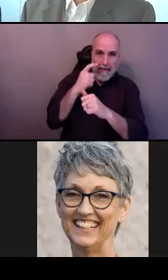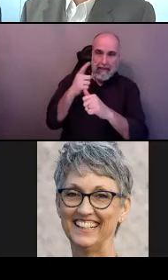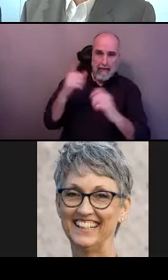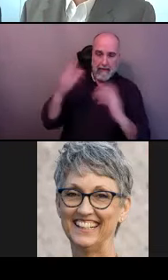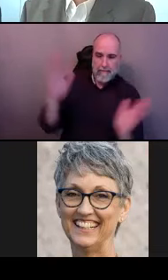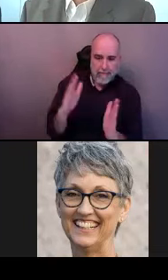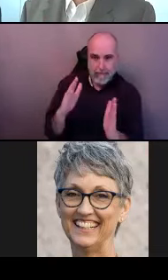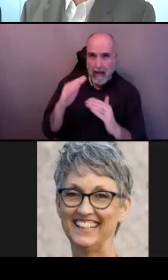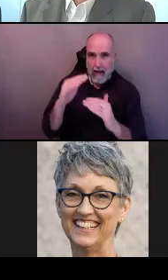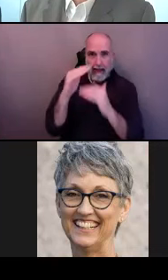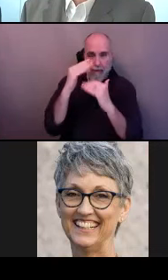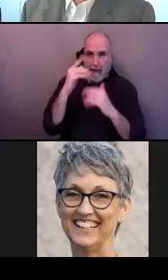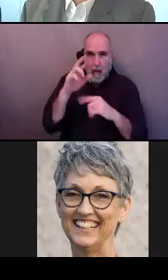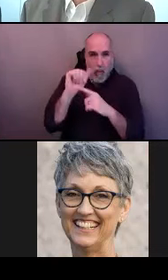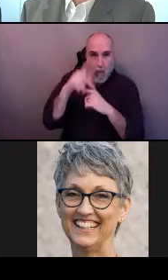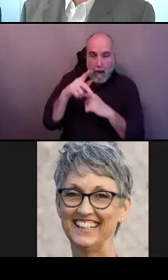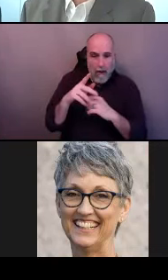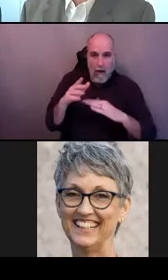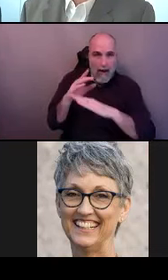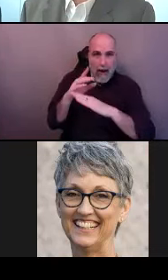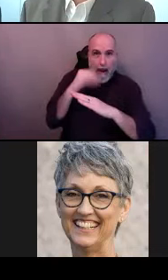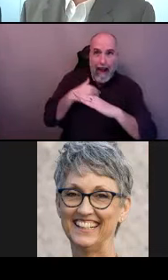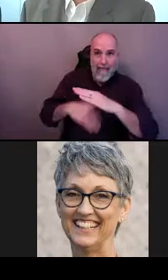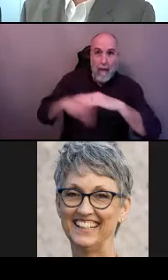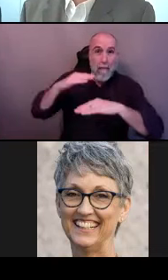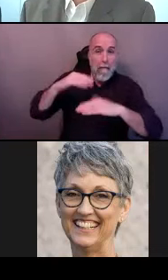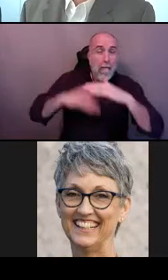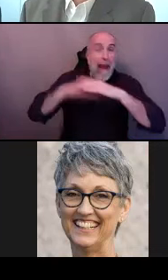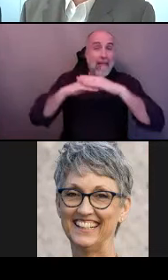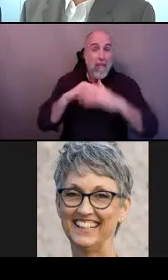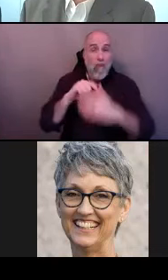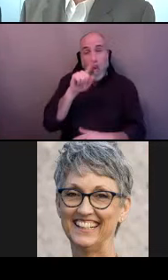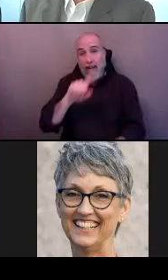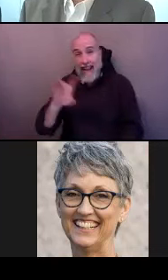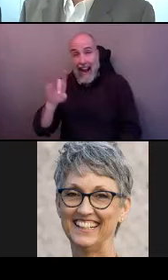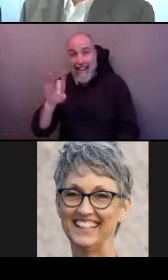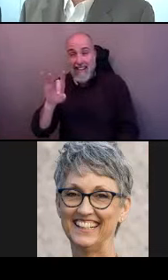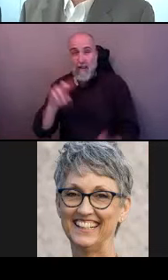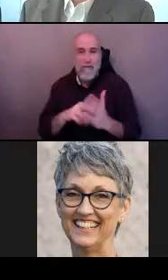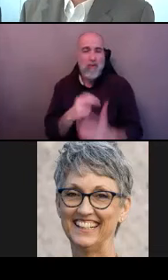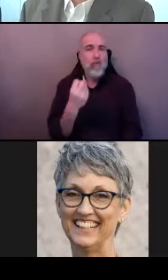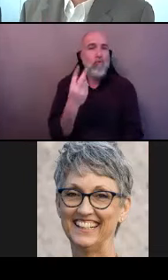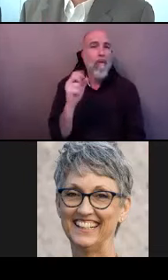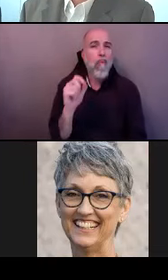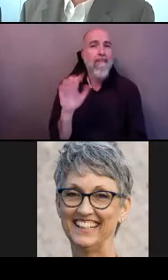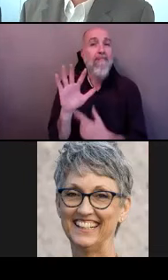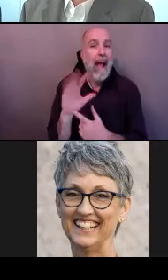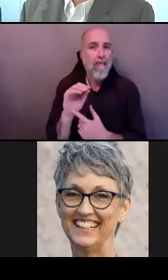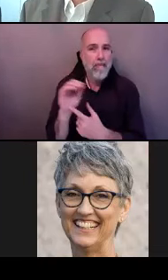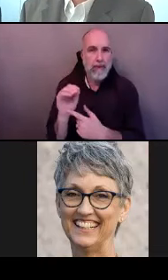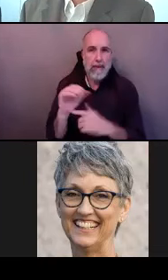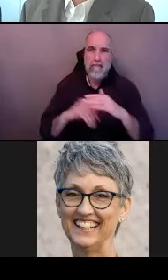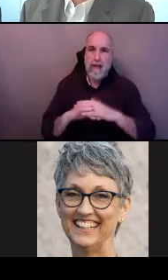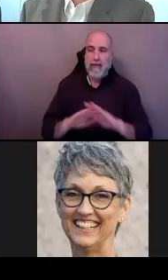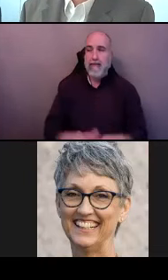constraints, that a ramp may have a maximum slope of 1 to 8, which is a 12.5% slope.